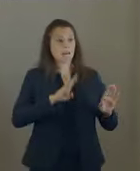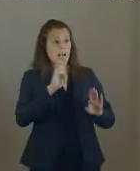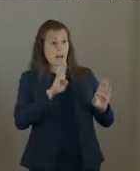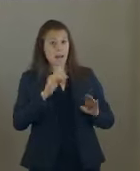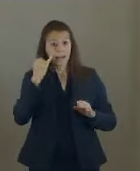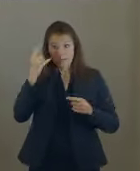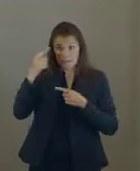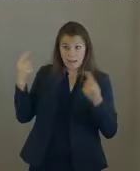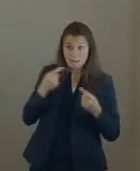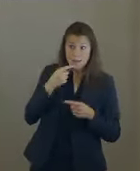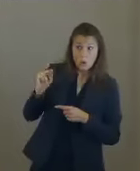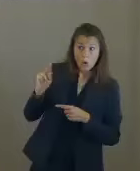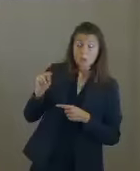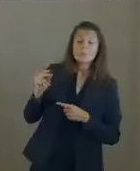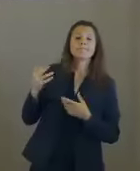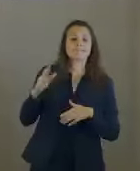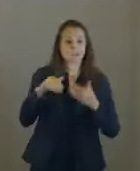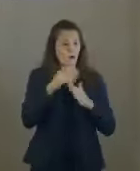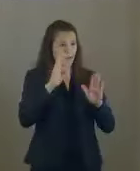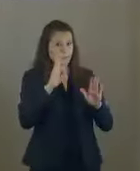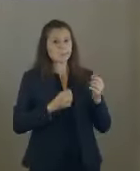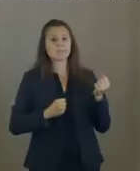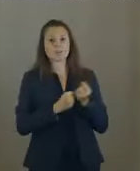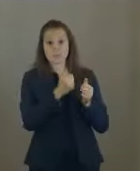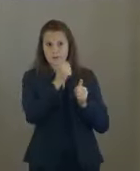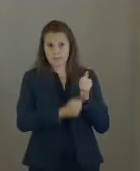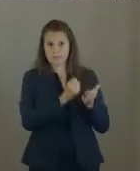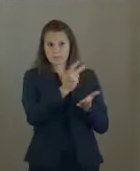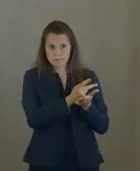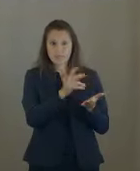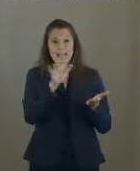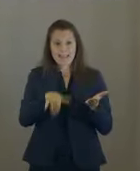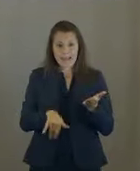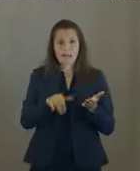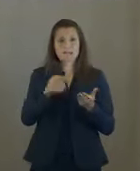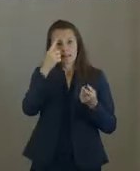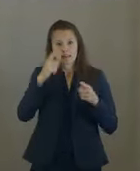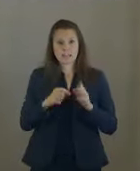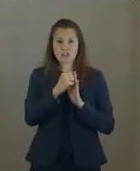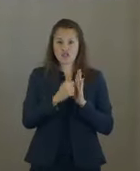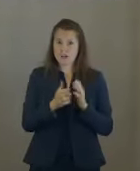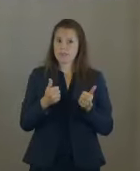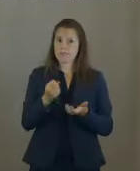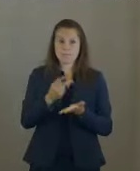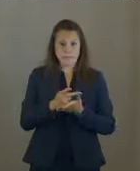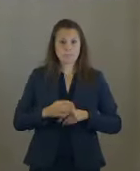say no. The ayes have it, and the motion carries, and the consent agenda as submitted is adopted.